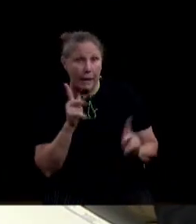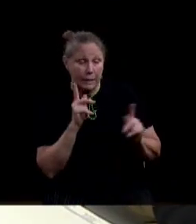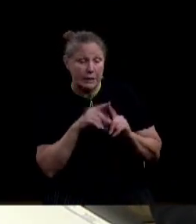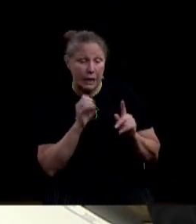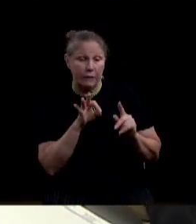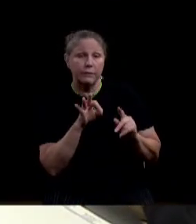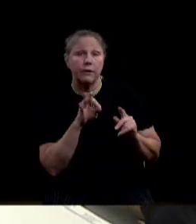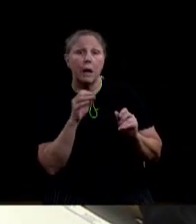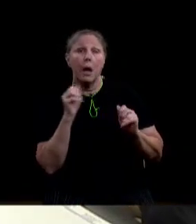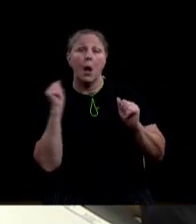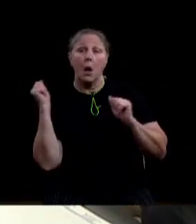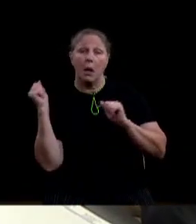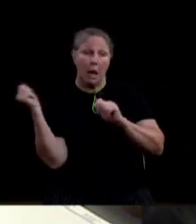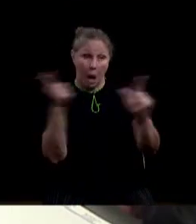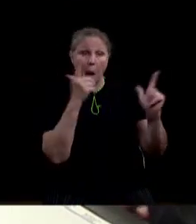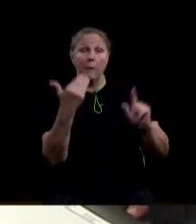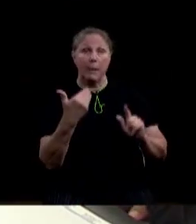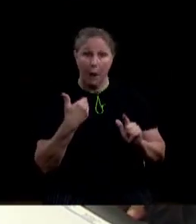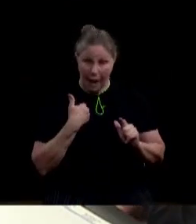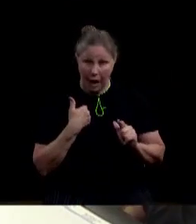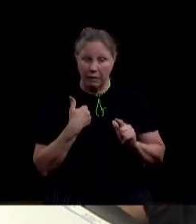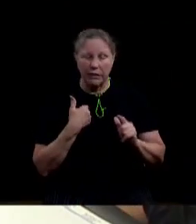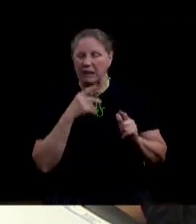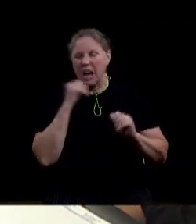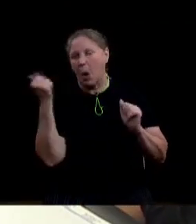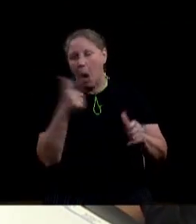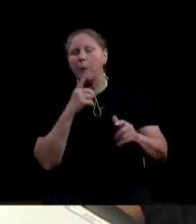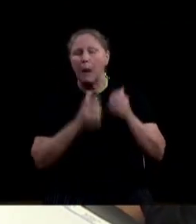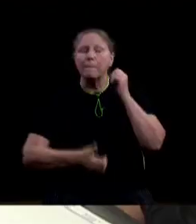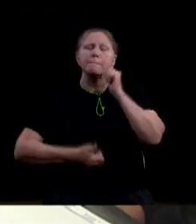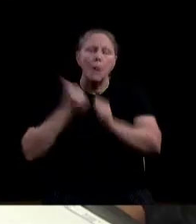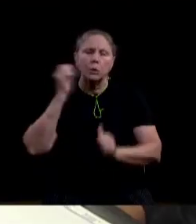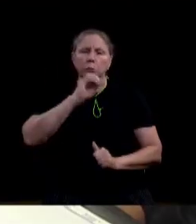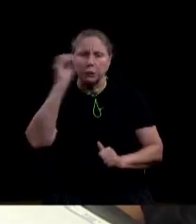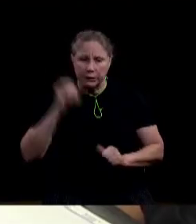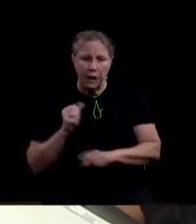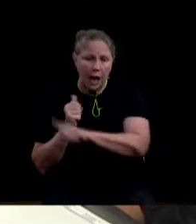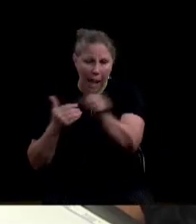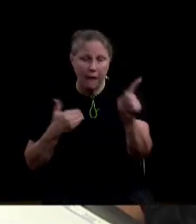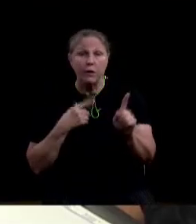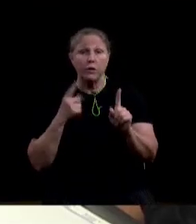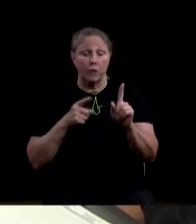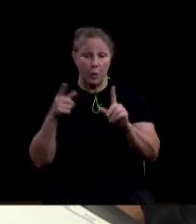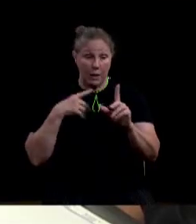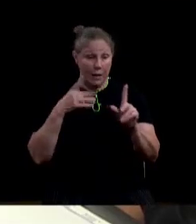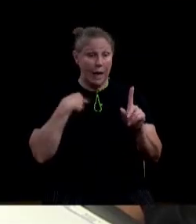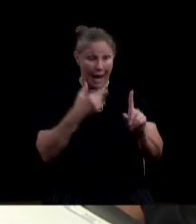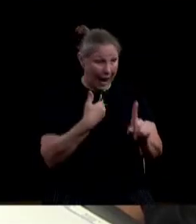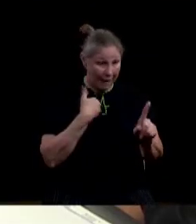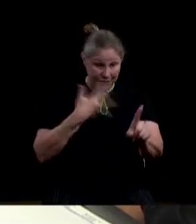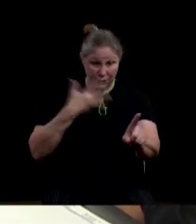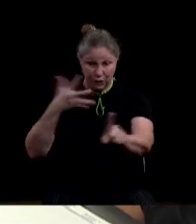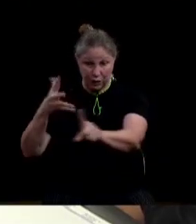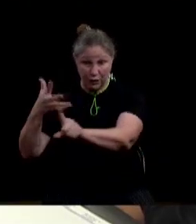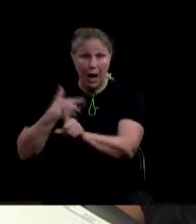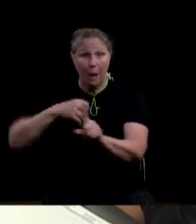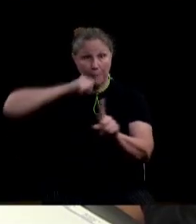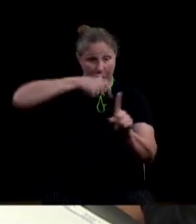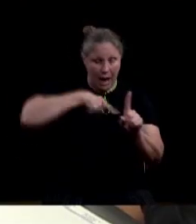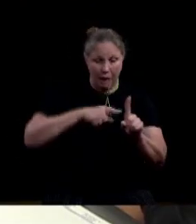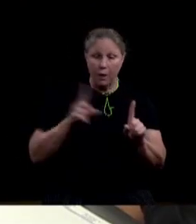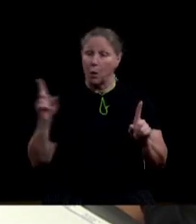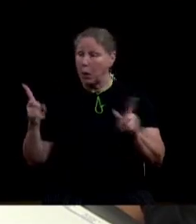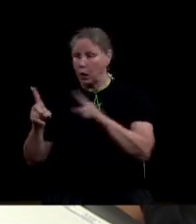that the likelihood that a person who has the infection is going to run into someone who's